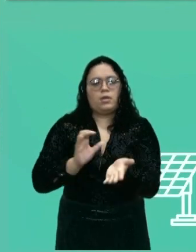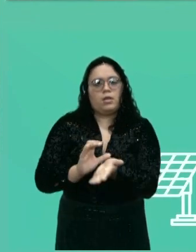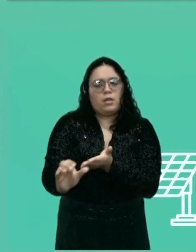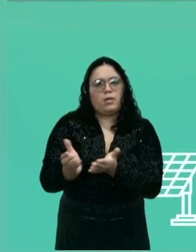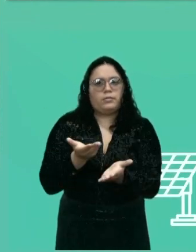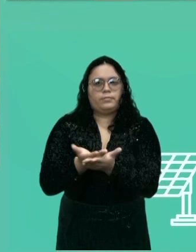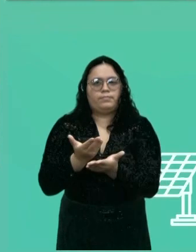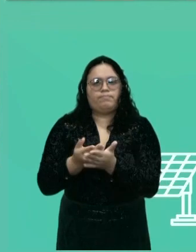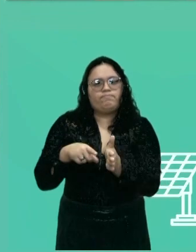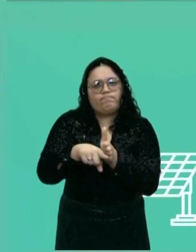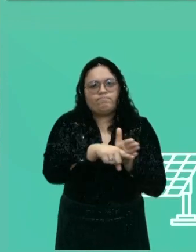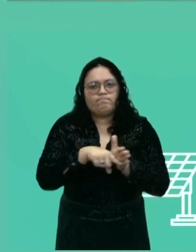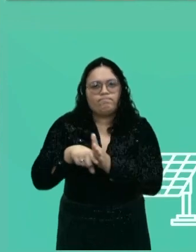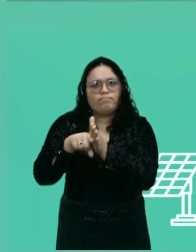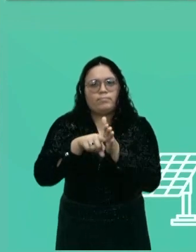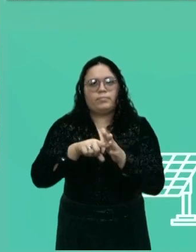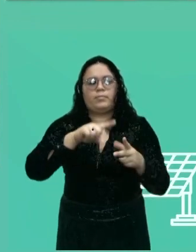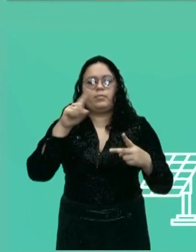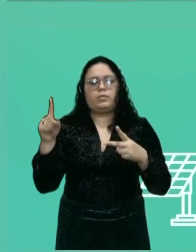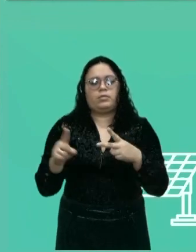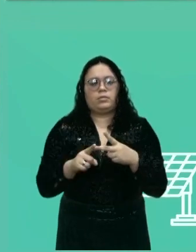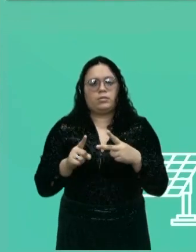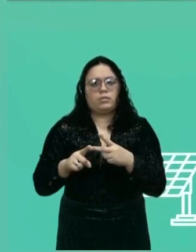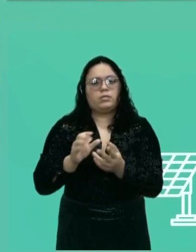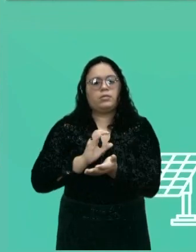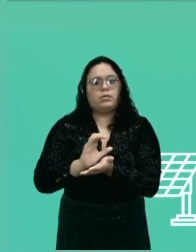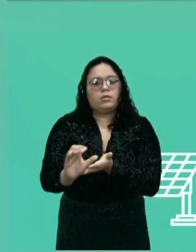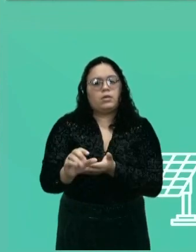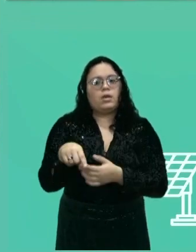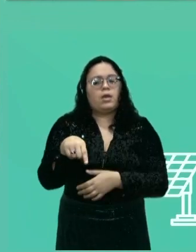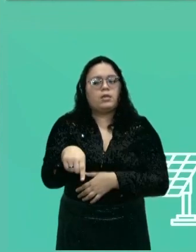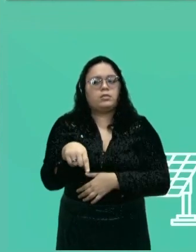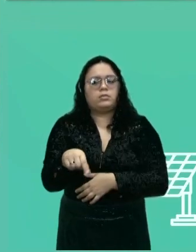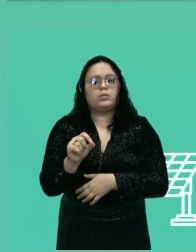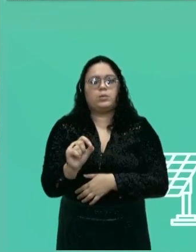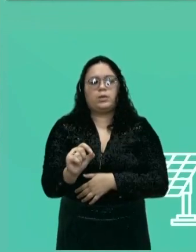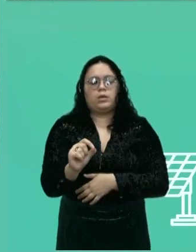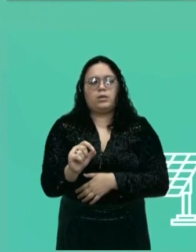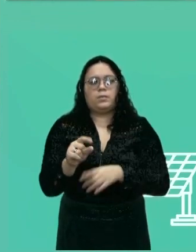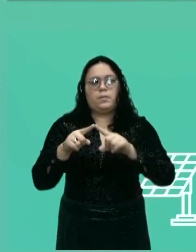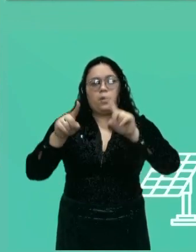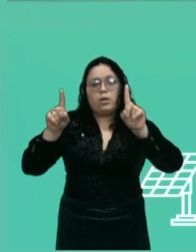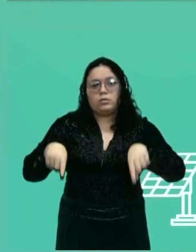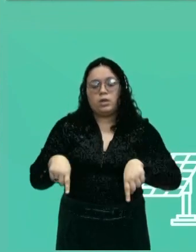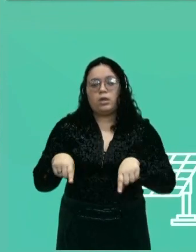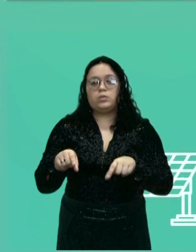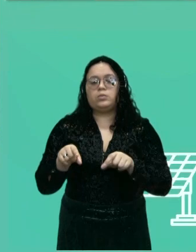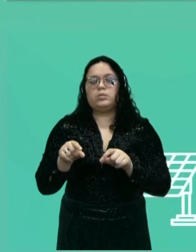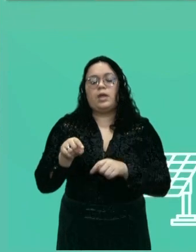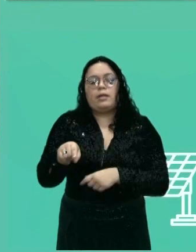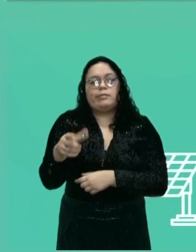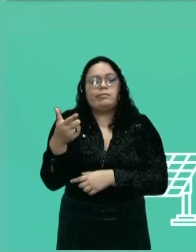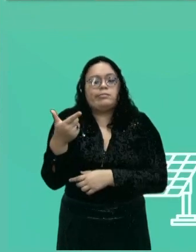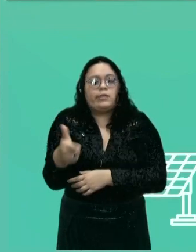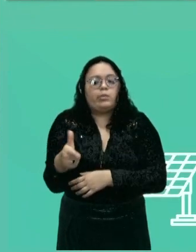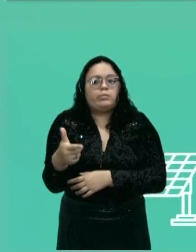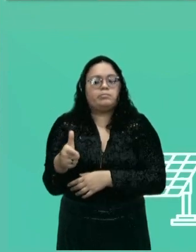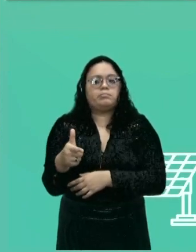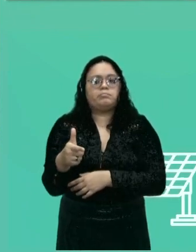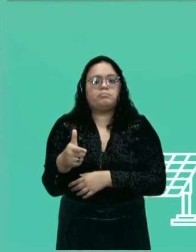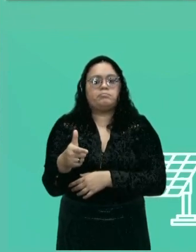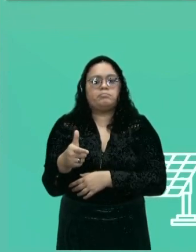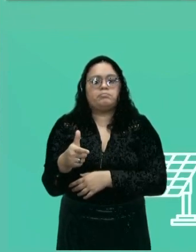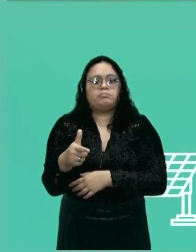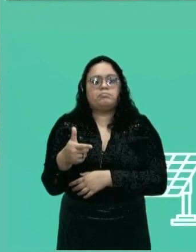will provide capital expenditure grant funding for projects that do not require additional hydrogen business model support. And